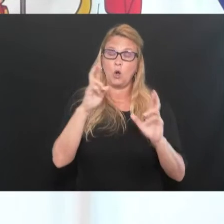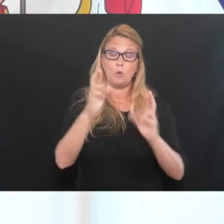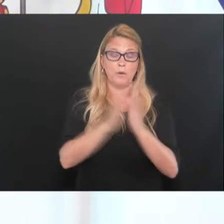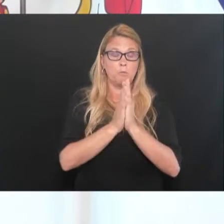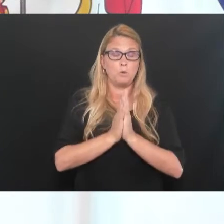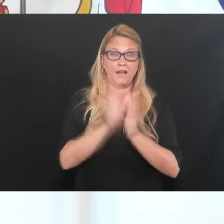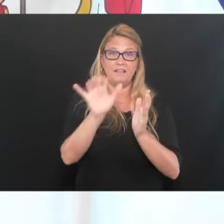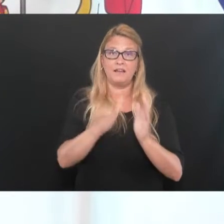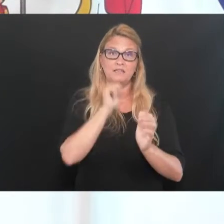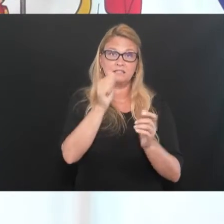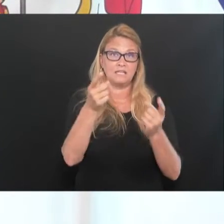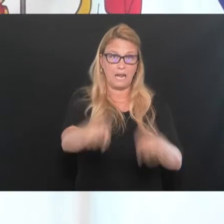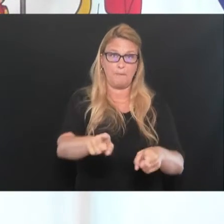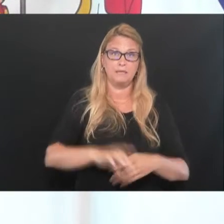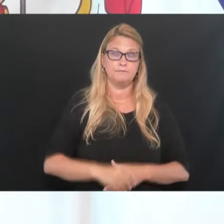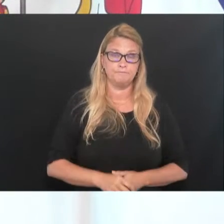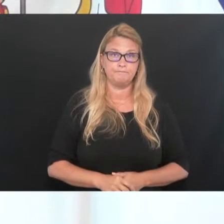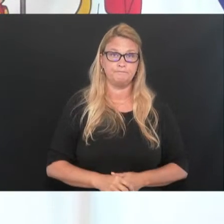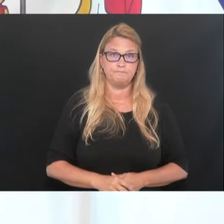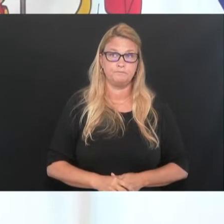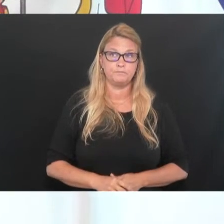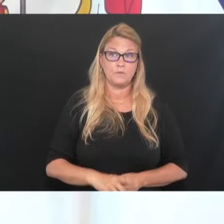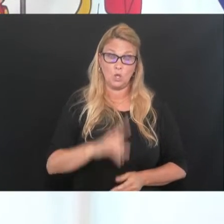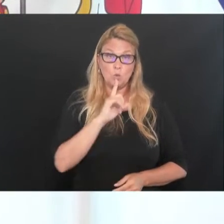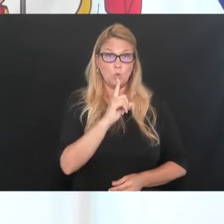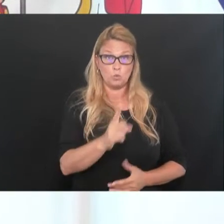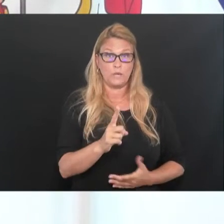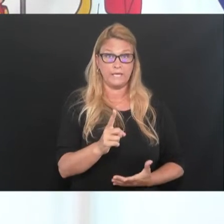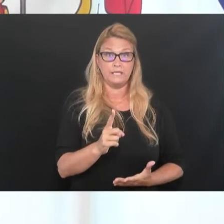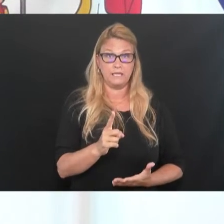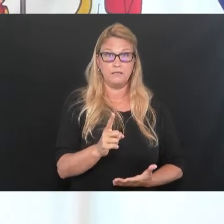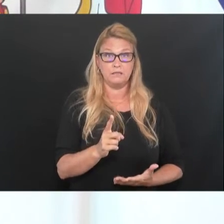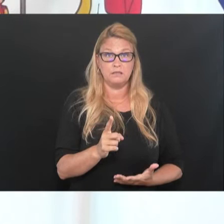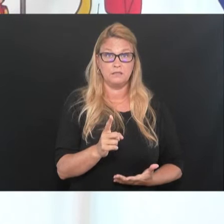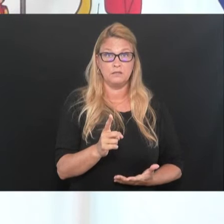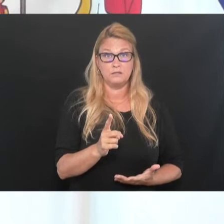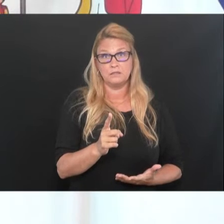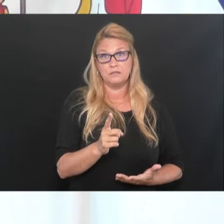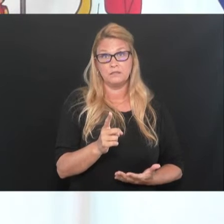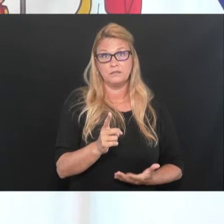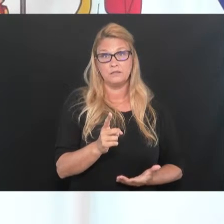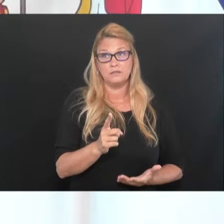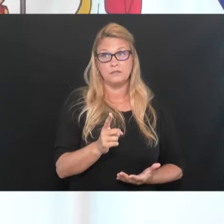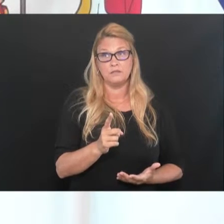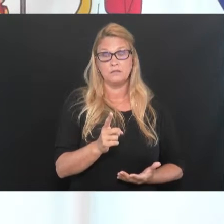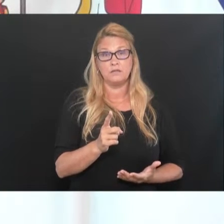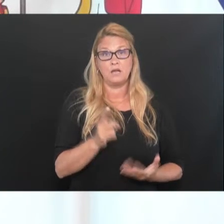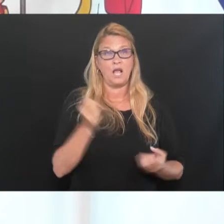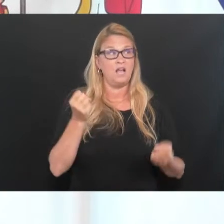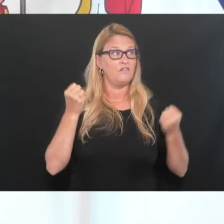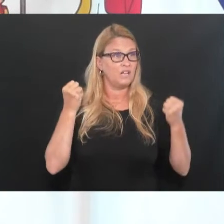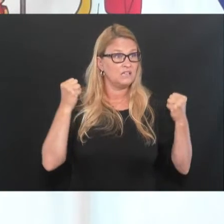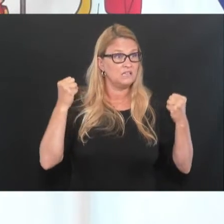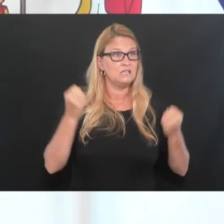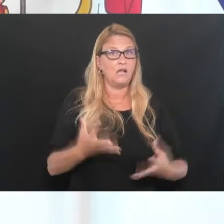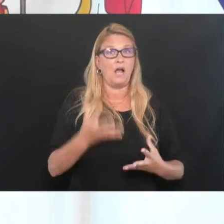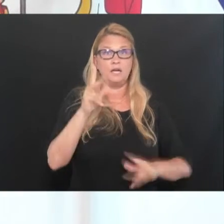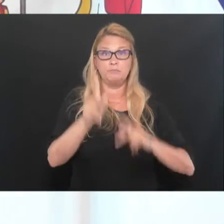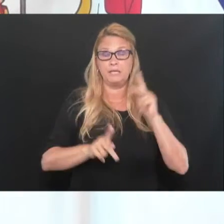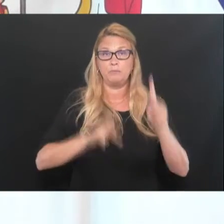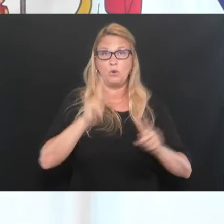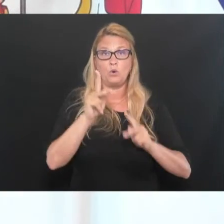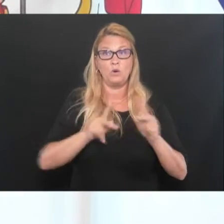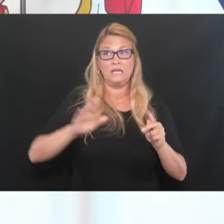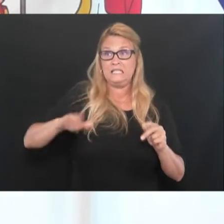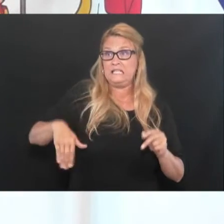situation. But really and truly, at the end of the day, if a bunch of folks that hadn't had